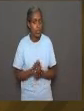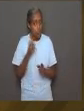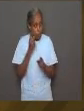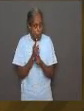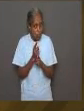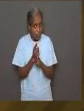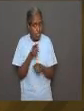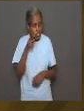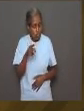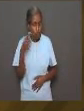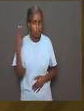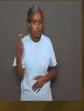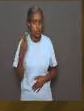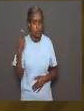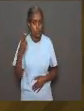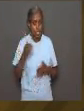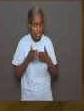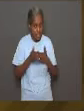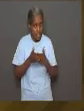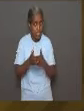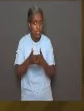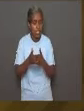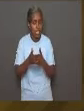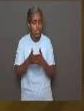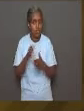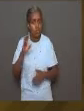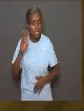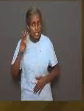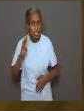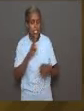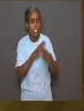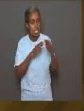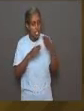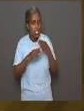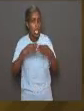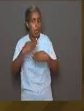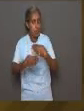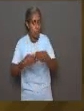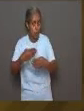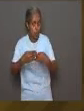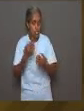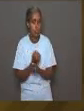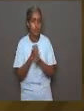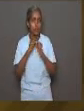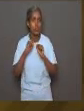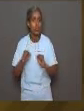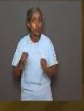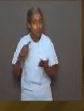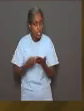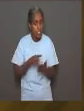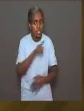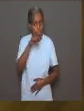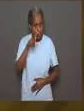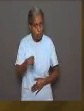Hopefully, you used the guidelines of the 6-step process to